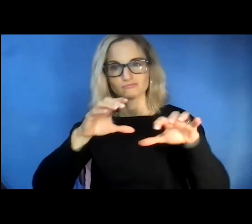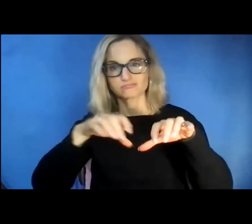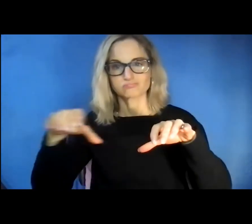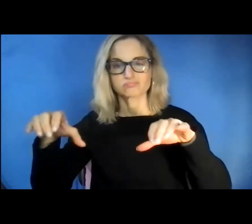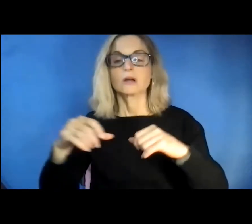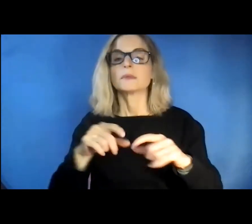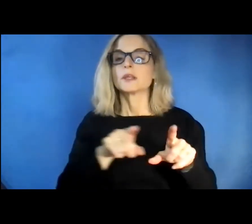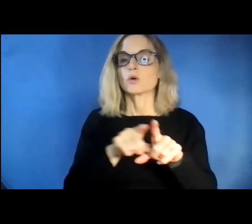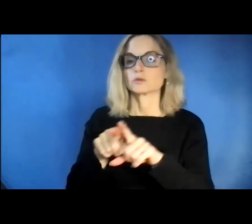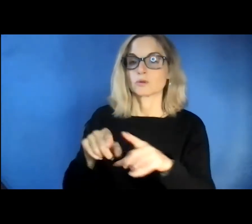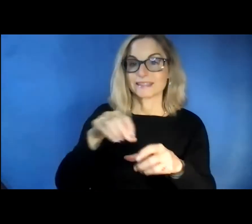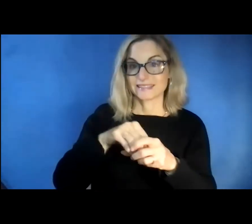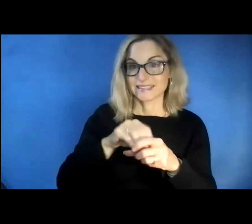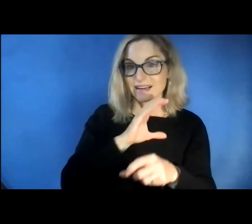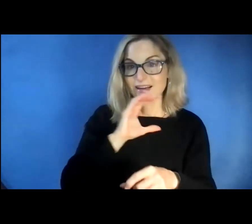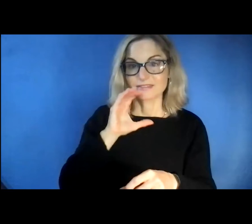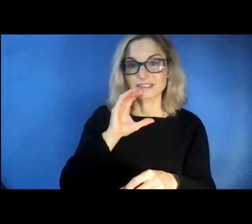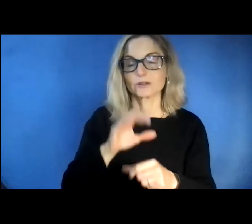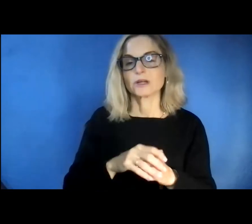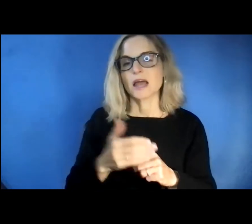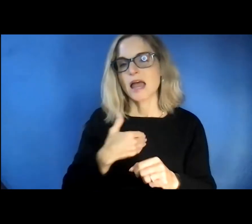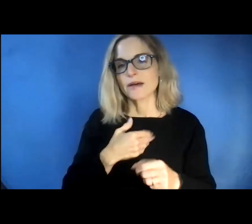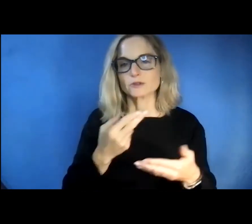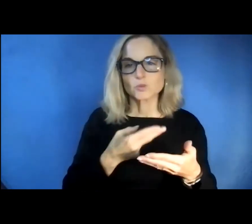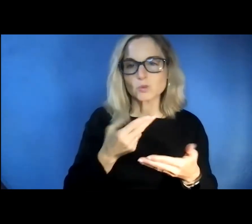but I'm gonna get a burrito bowl.